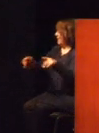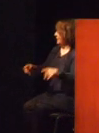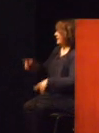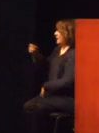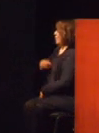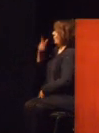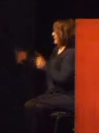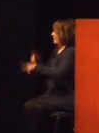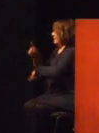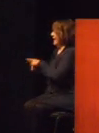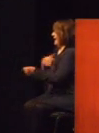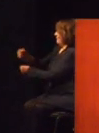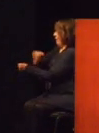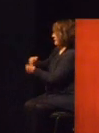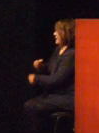get together and have a hiring committee.